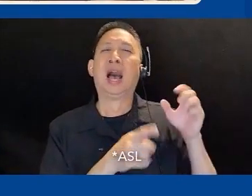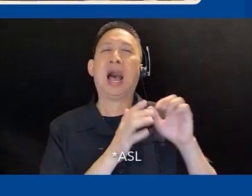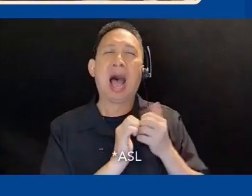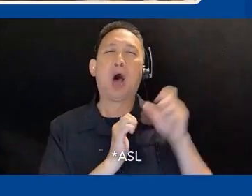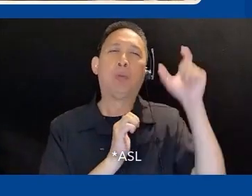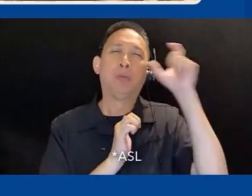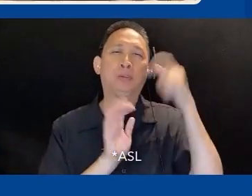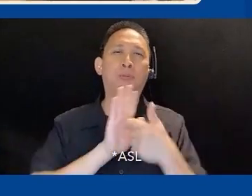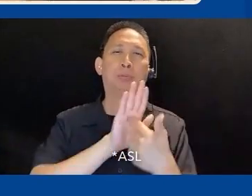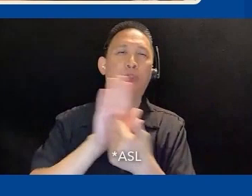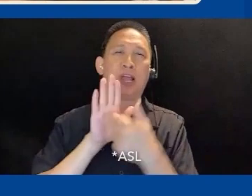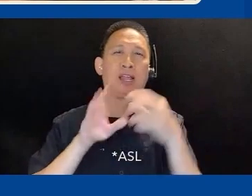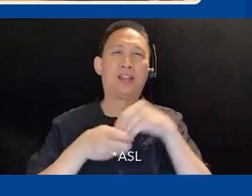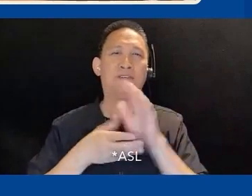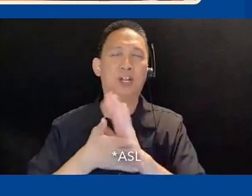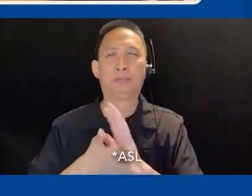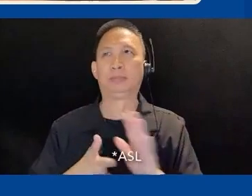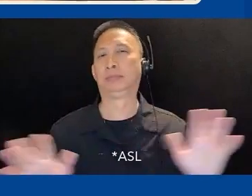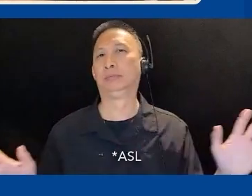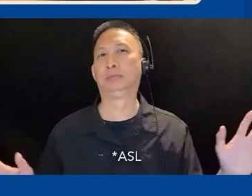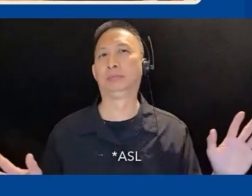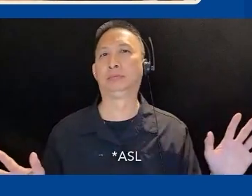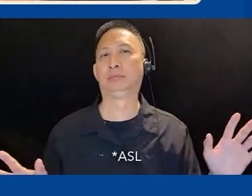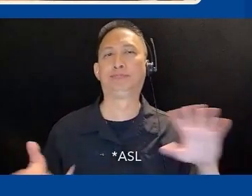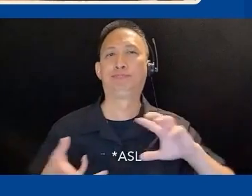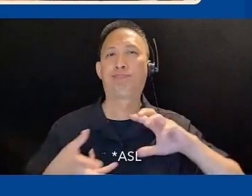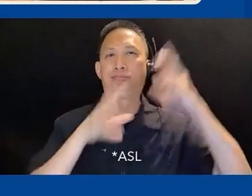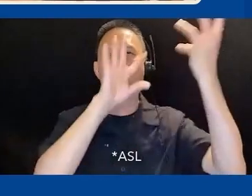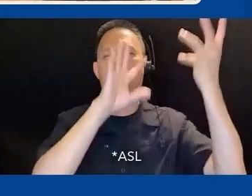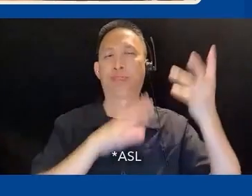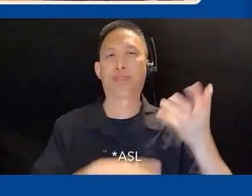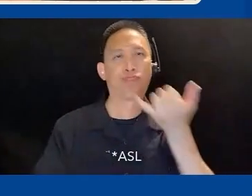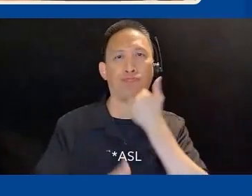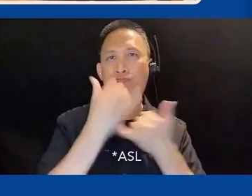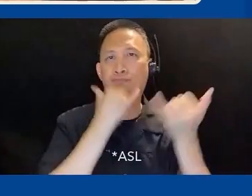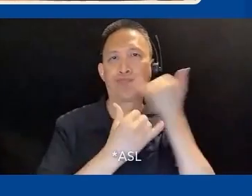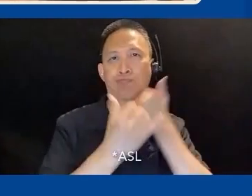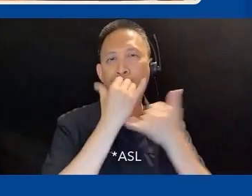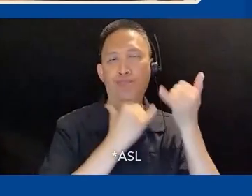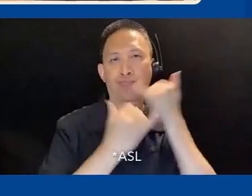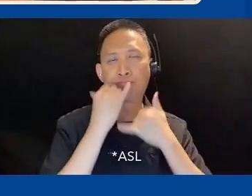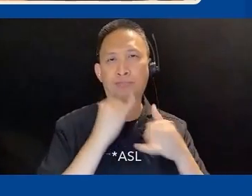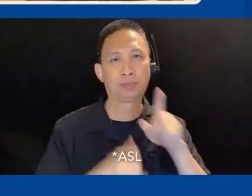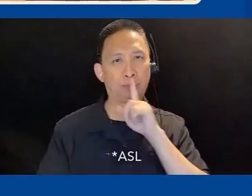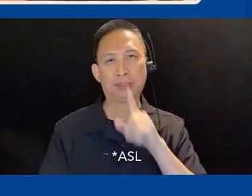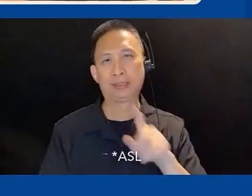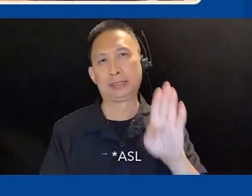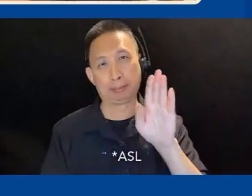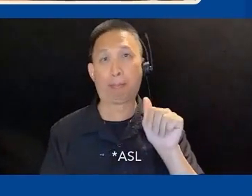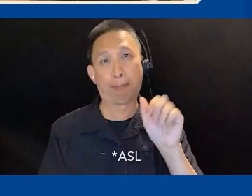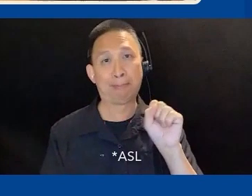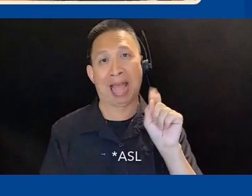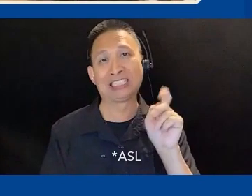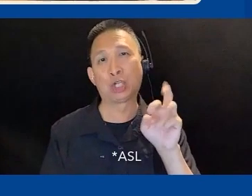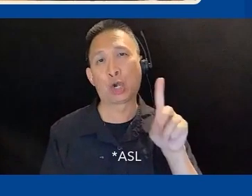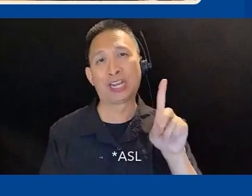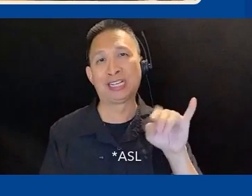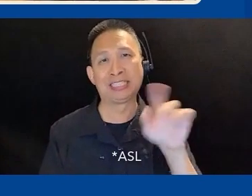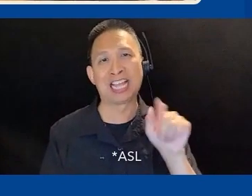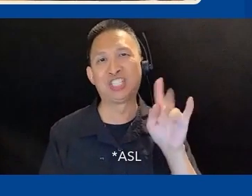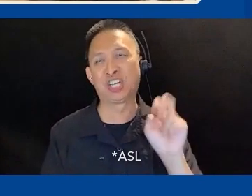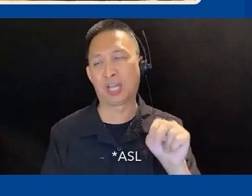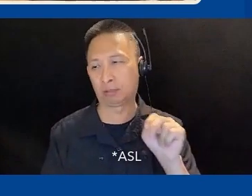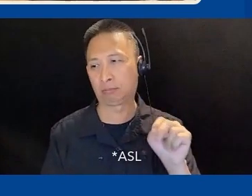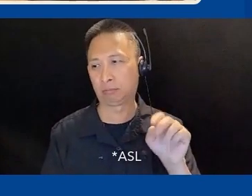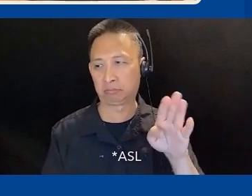so I hope that the industry is listening and paying attention to our names and who we are. And